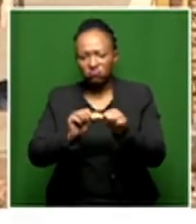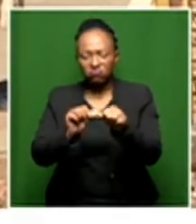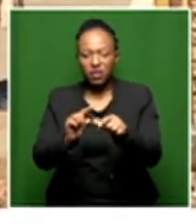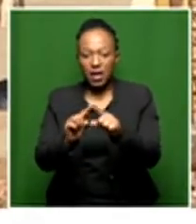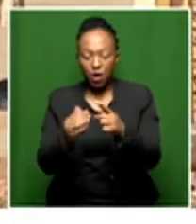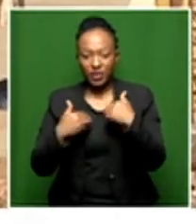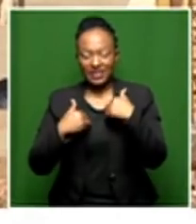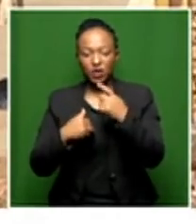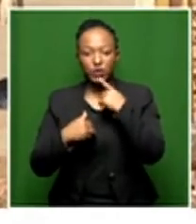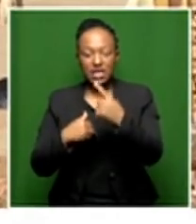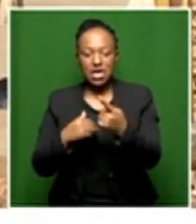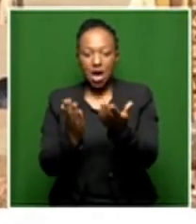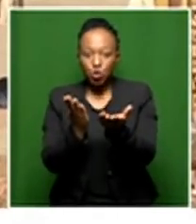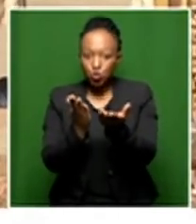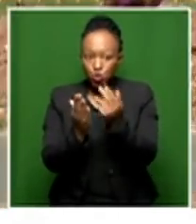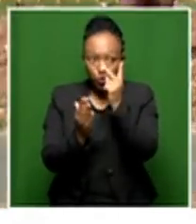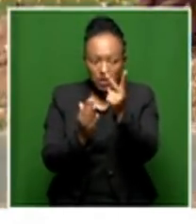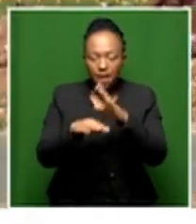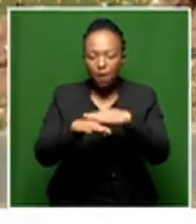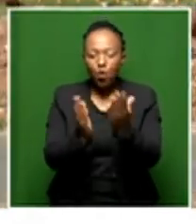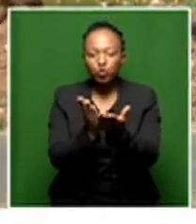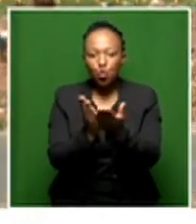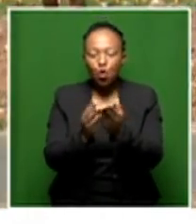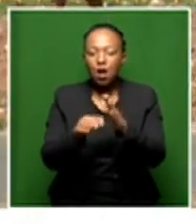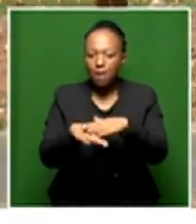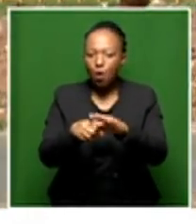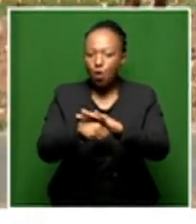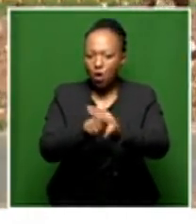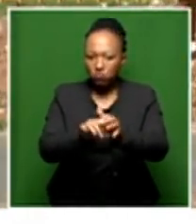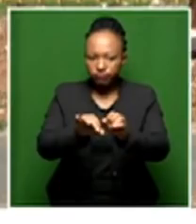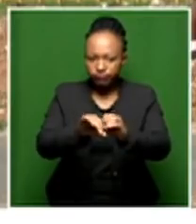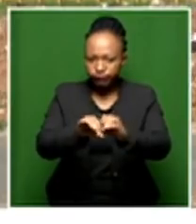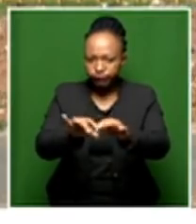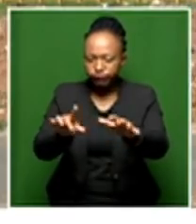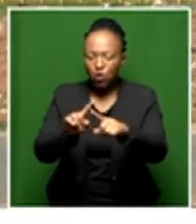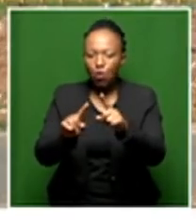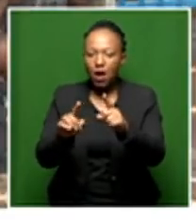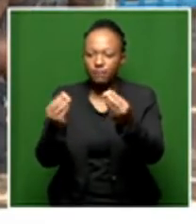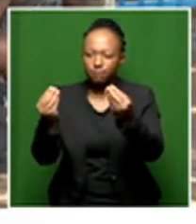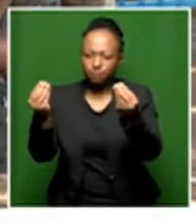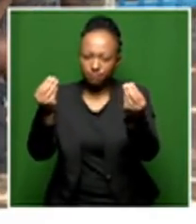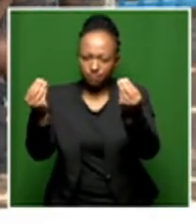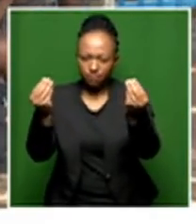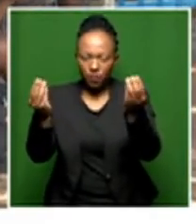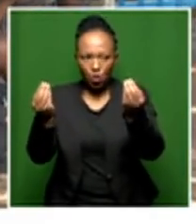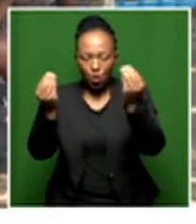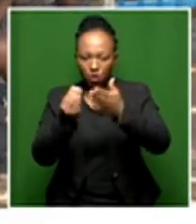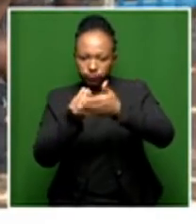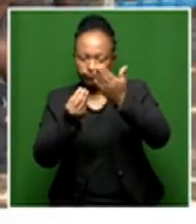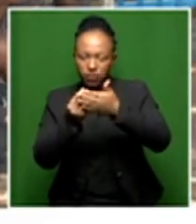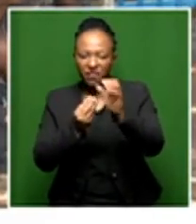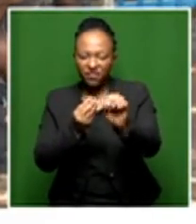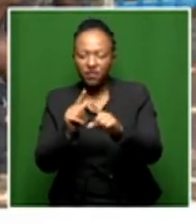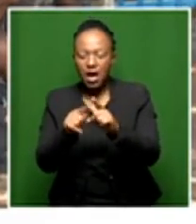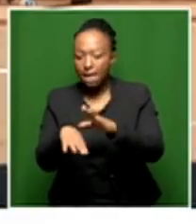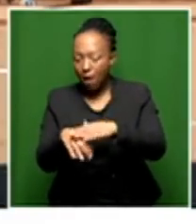to see cluster outbreaks in schools and testing more and more children, especially for older adolescents and teens, we might be